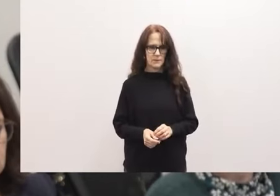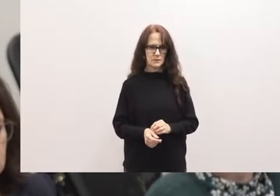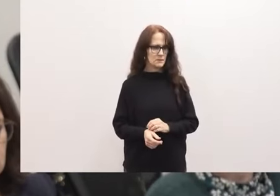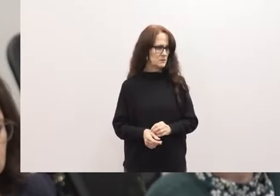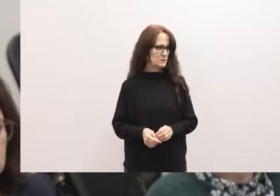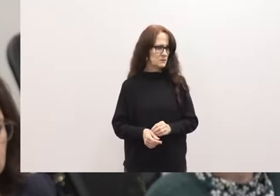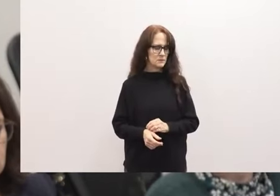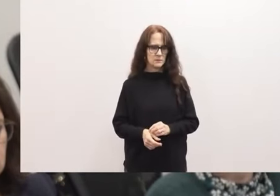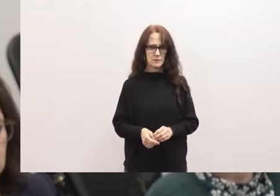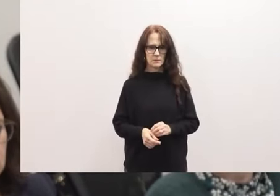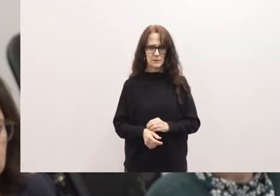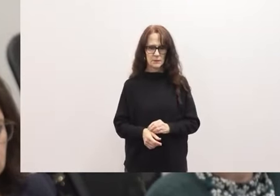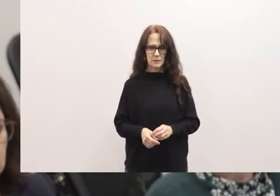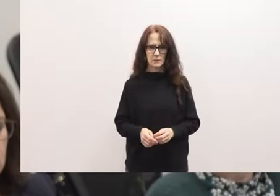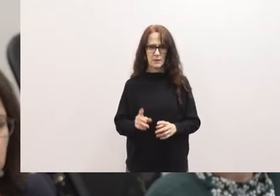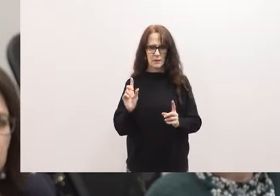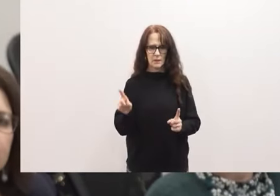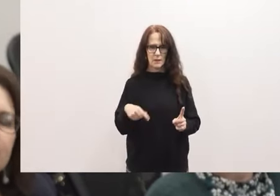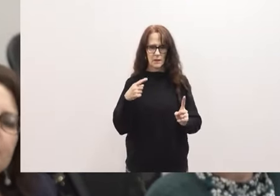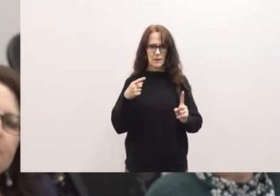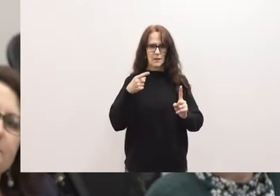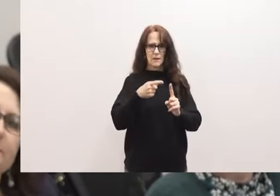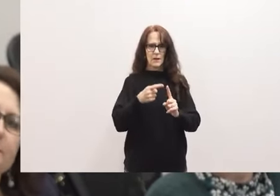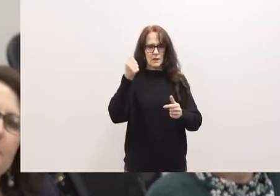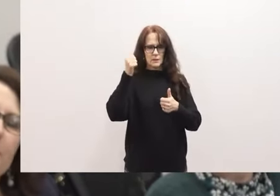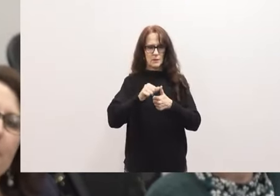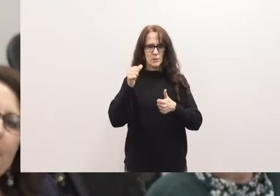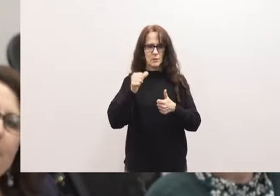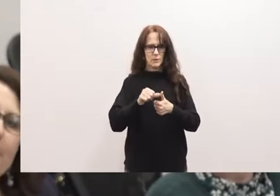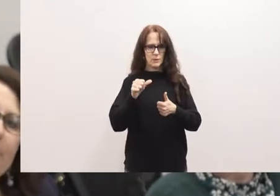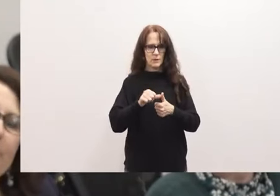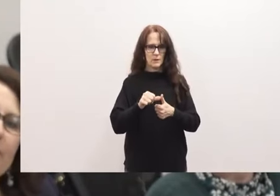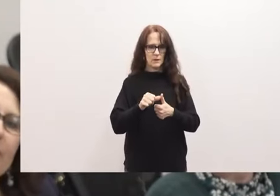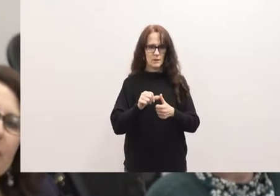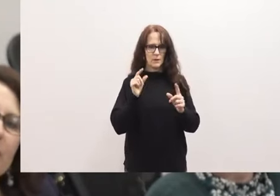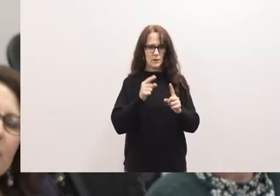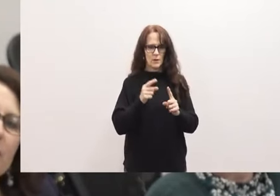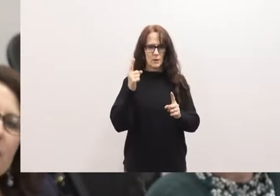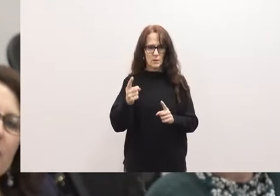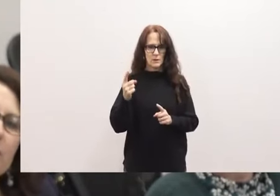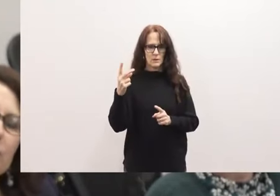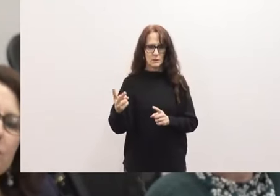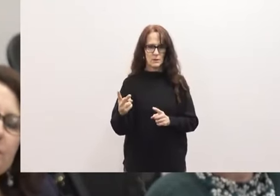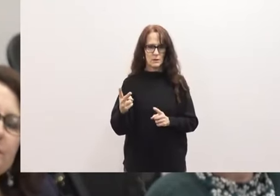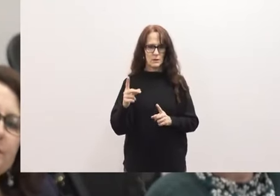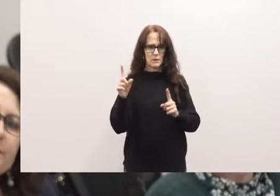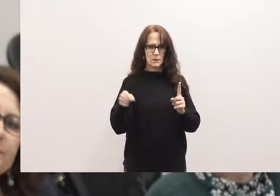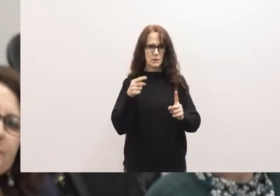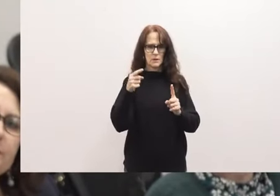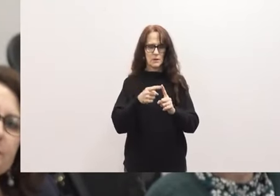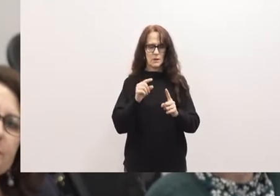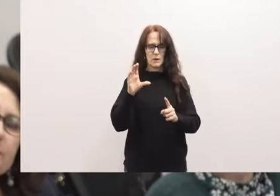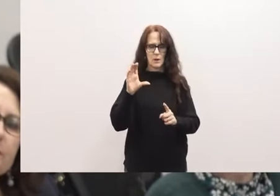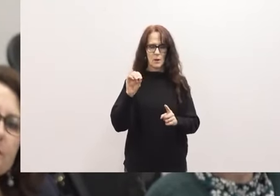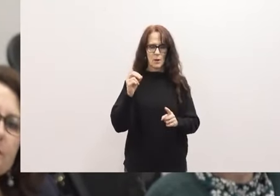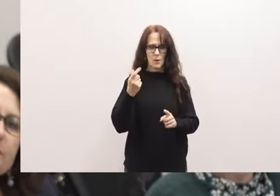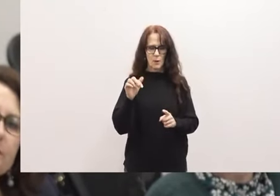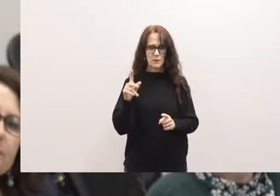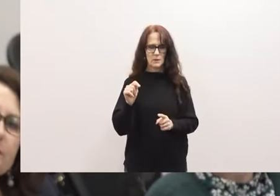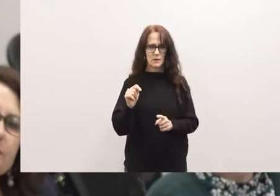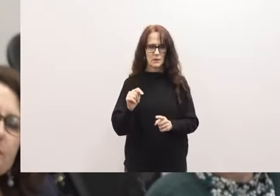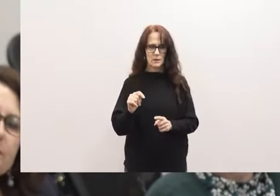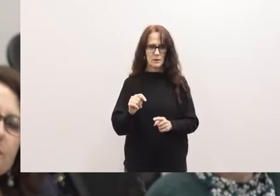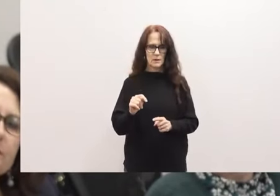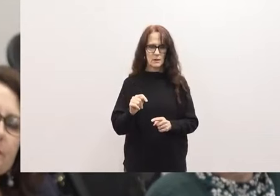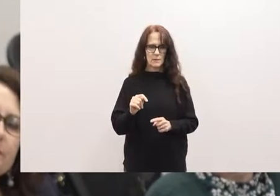So when we look at our target cohort, as you recall in goal 1 and 2, we had a target cohort. In